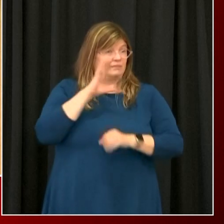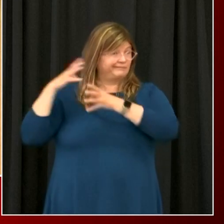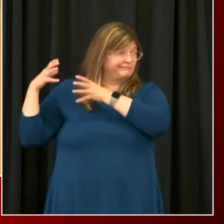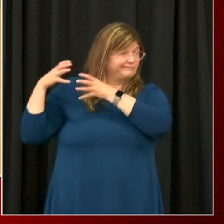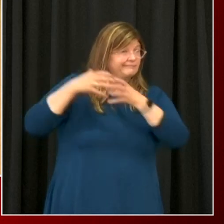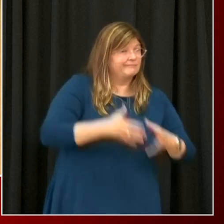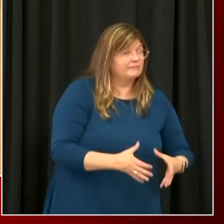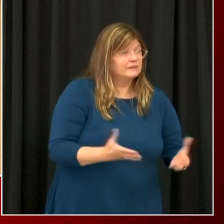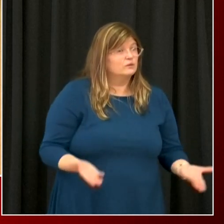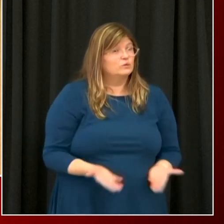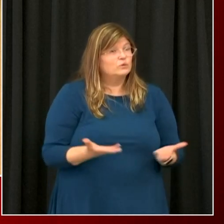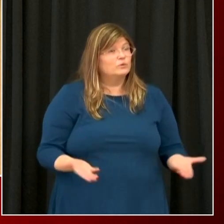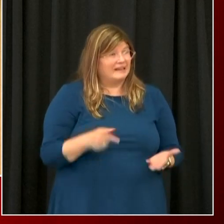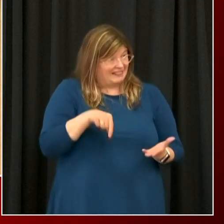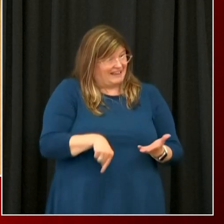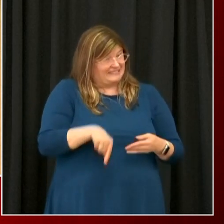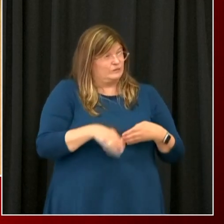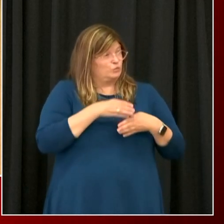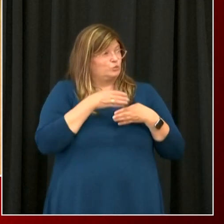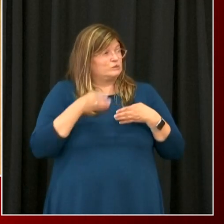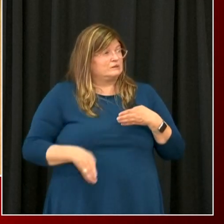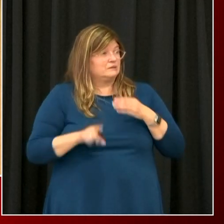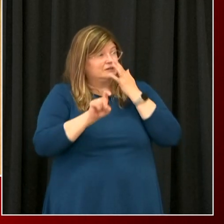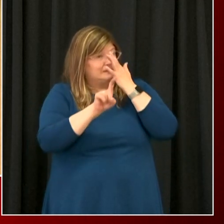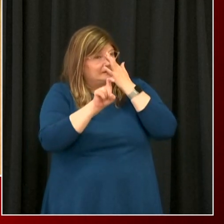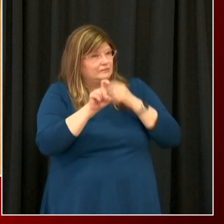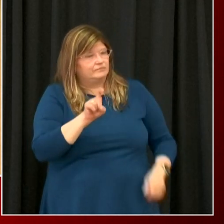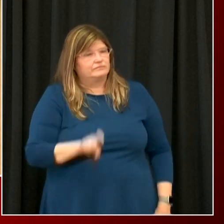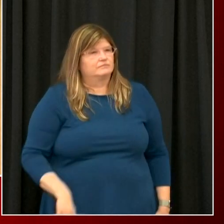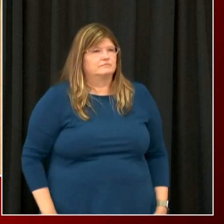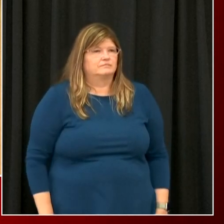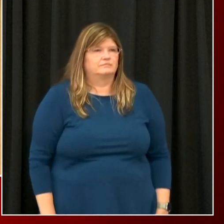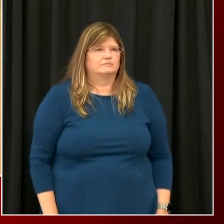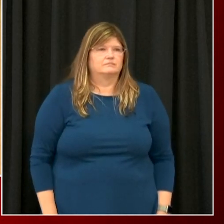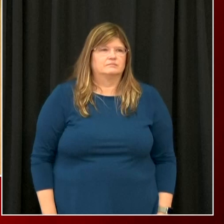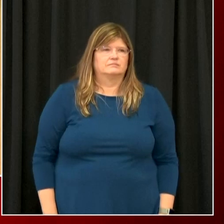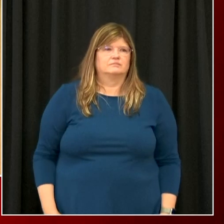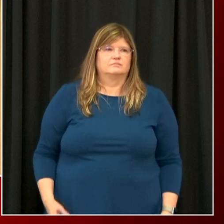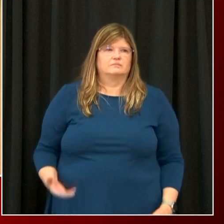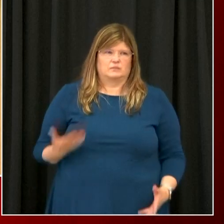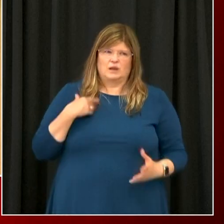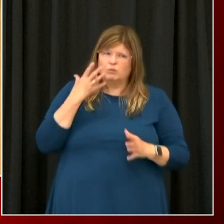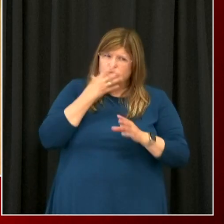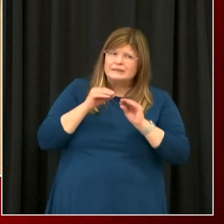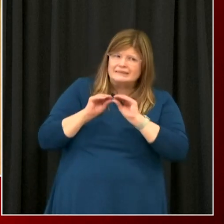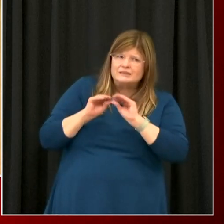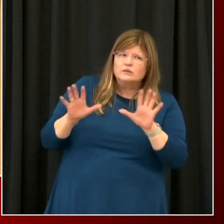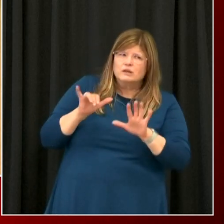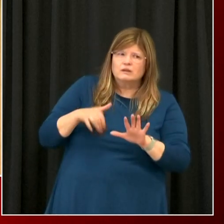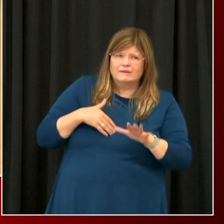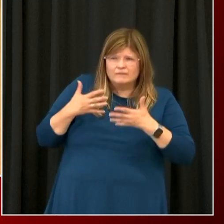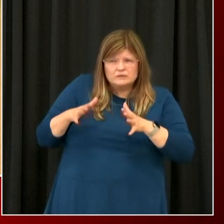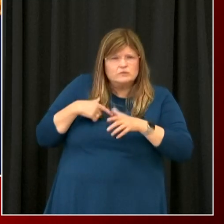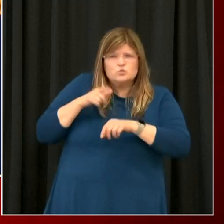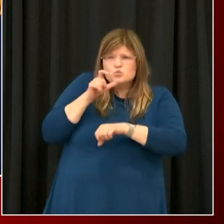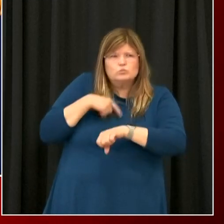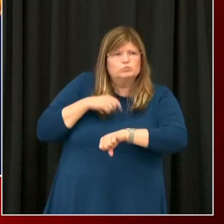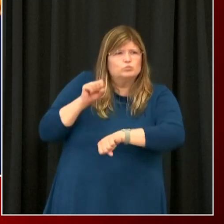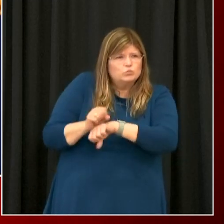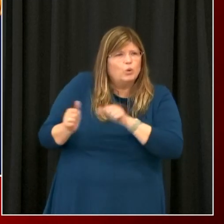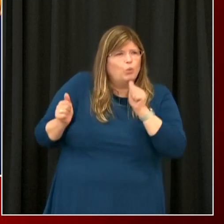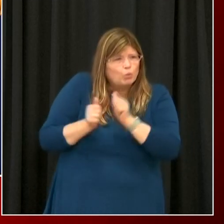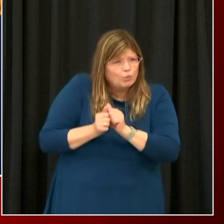So I think our position has remained pretty consistent as to who we're working with. We're working with the federal partners that we